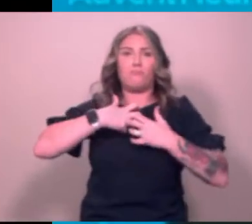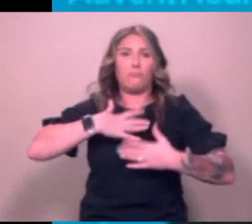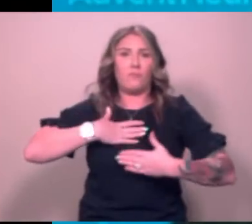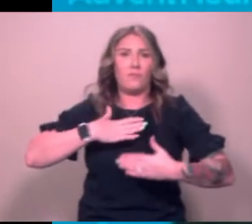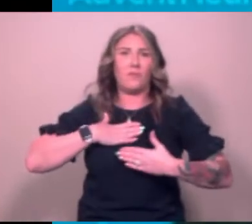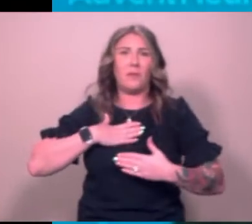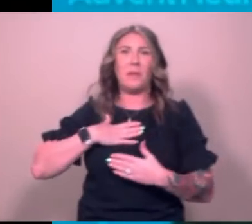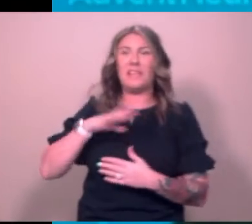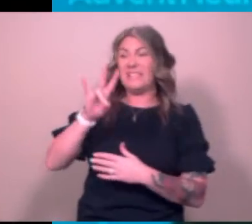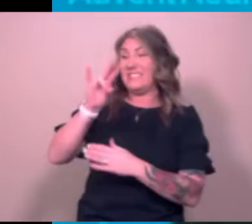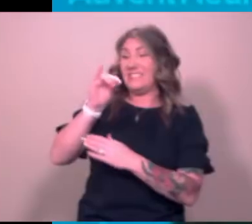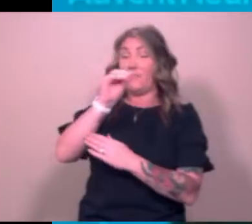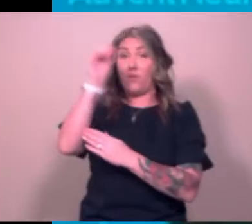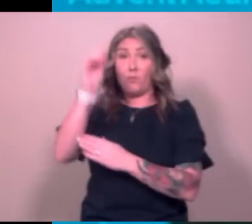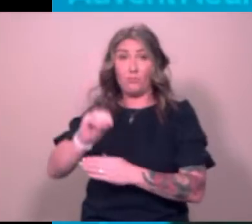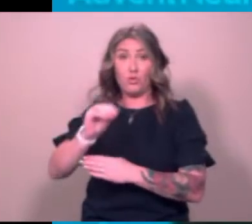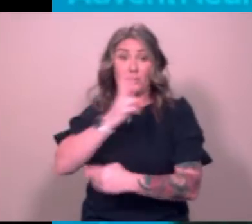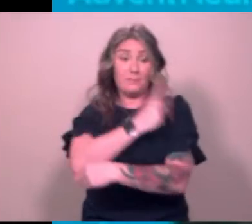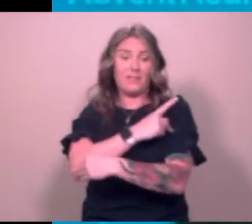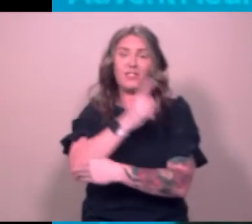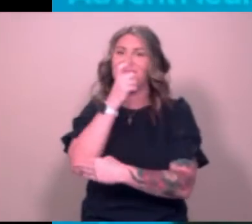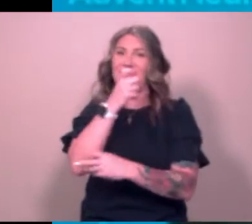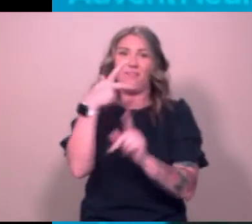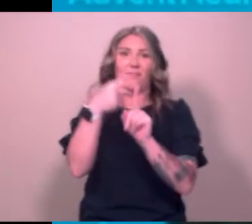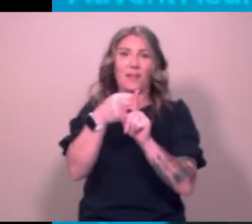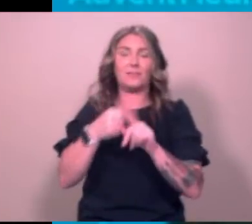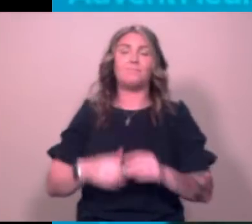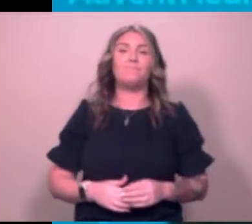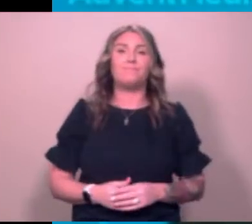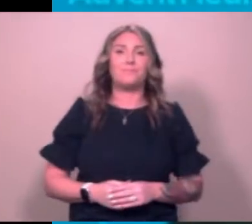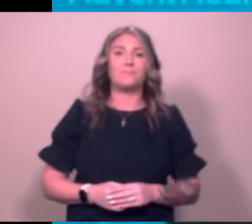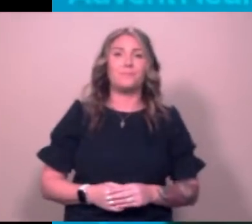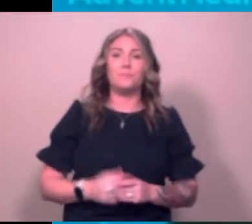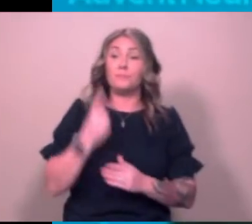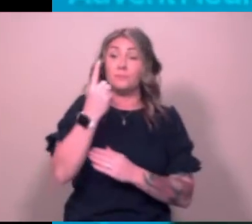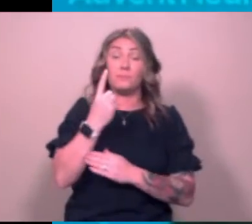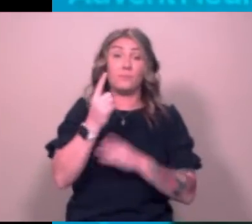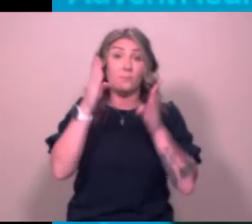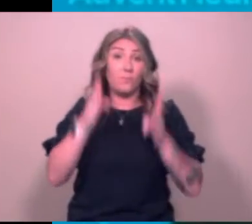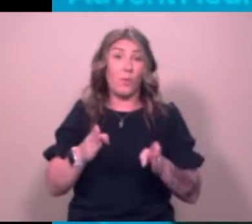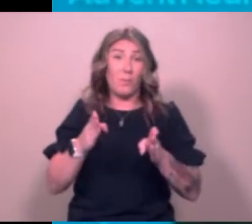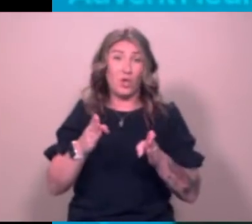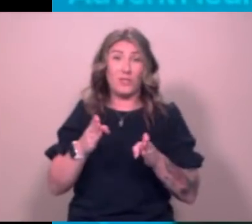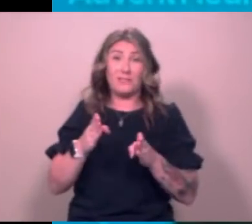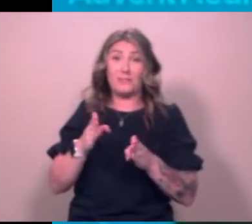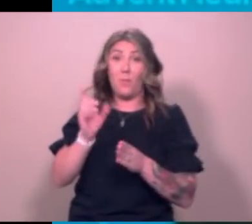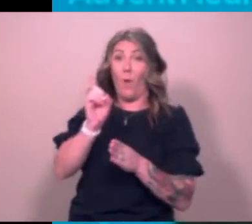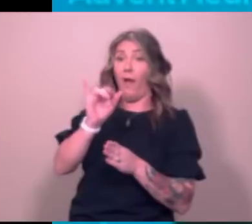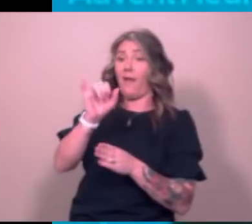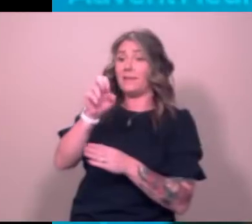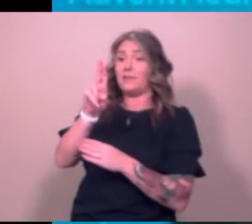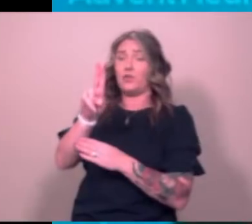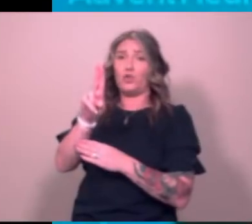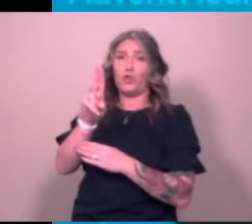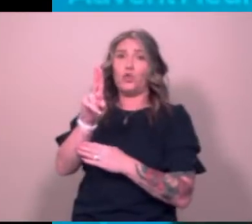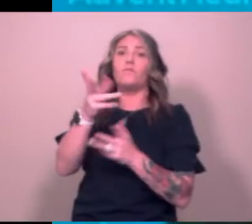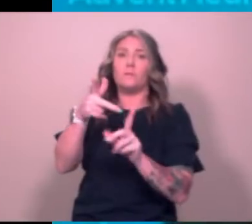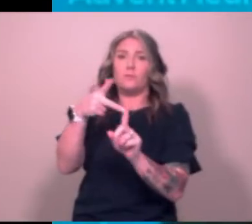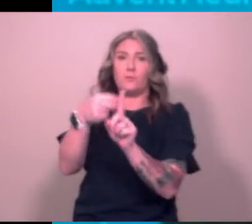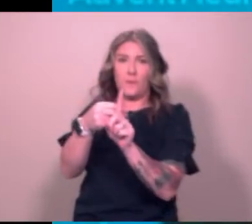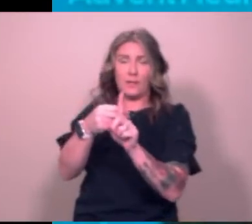about 70% of our patients are not vaccinated. We only have 1 person in the intensive care unit who is